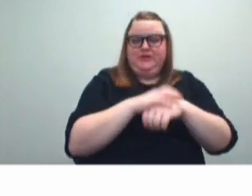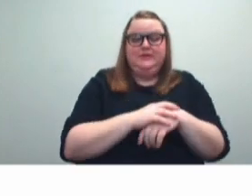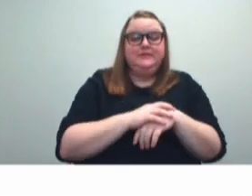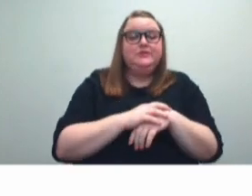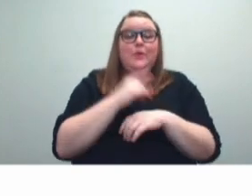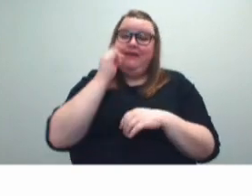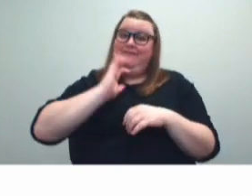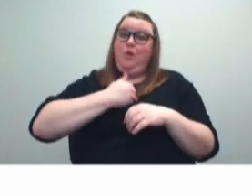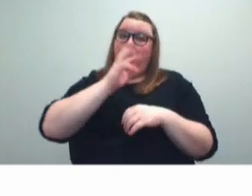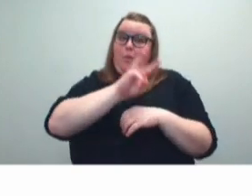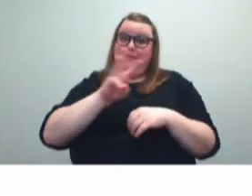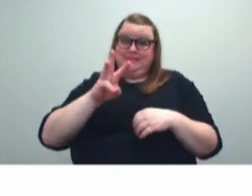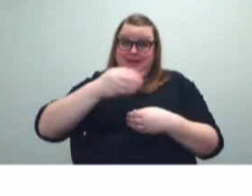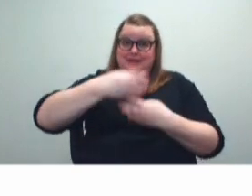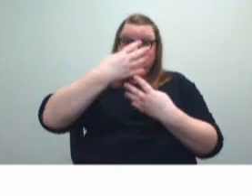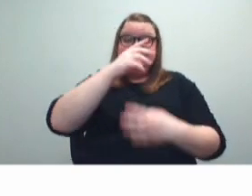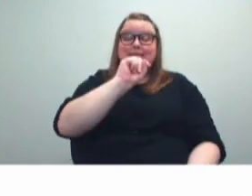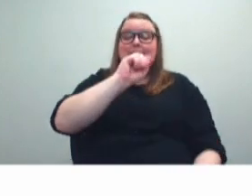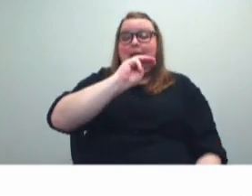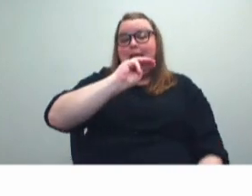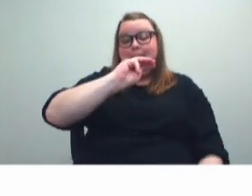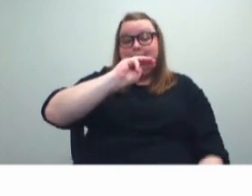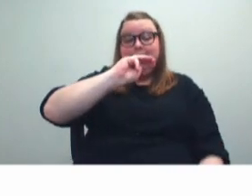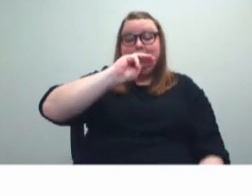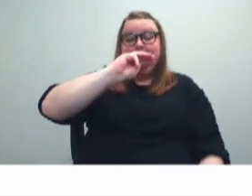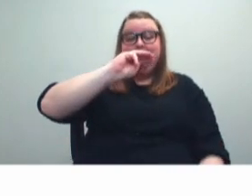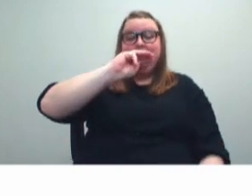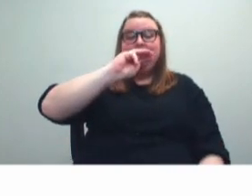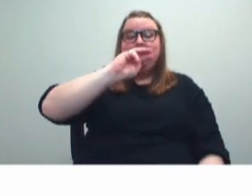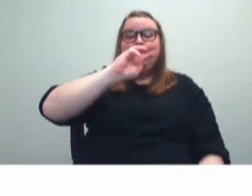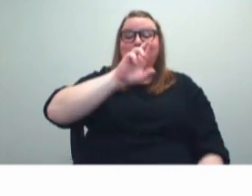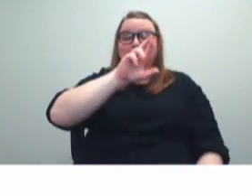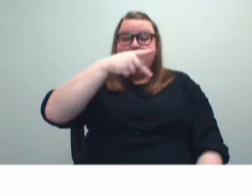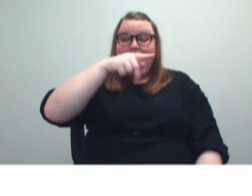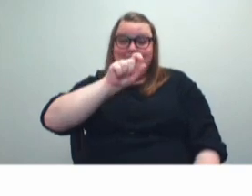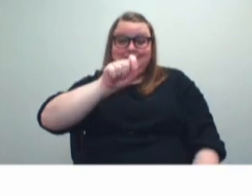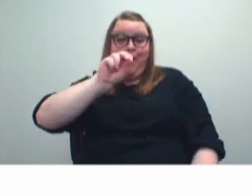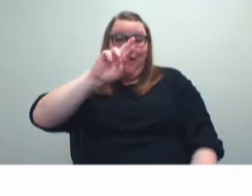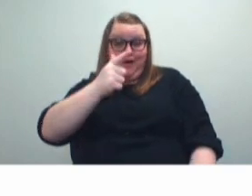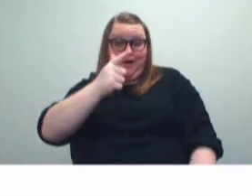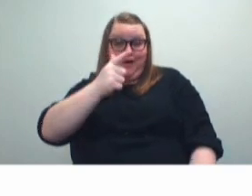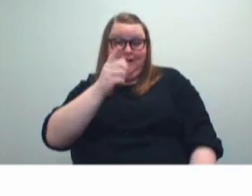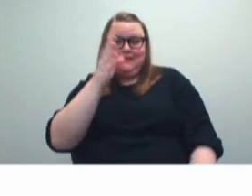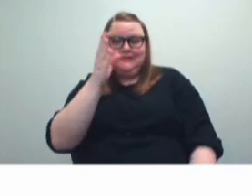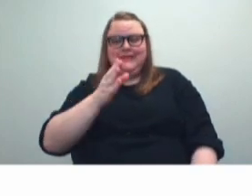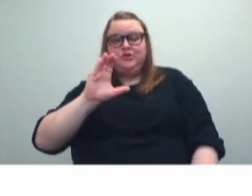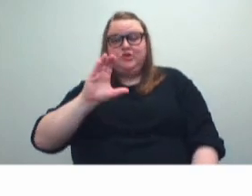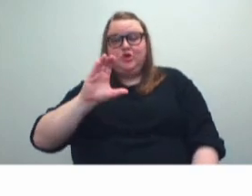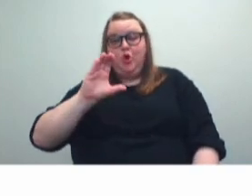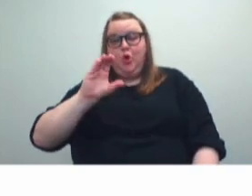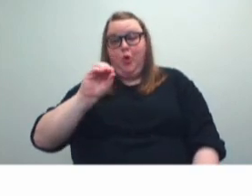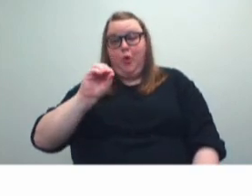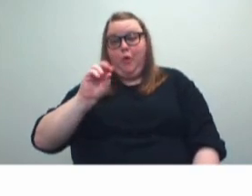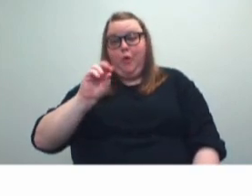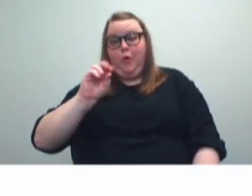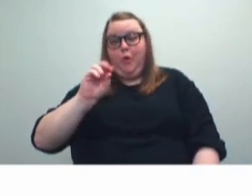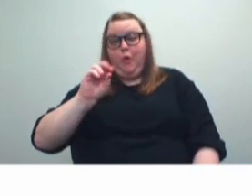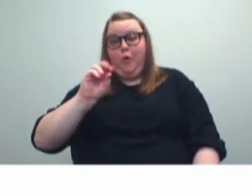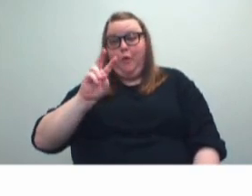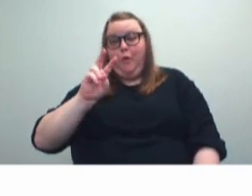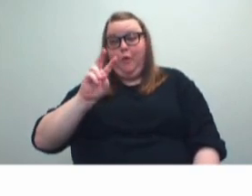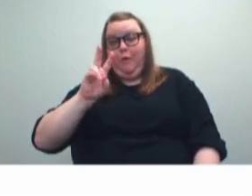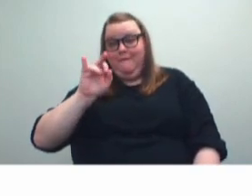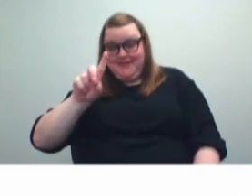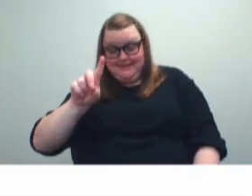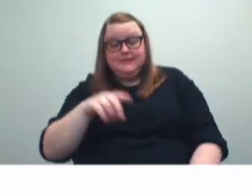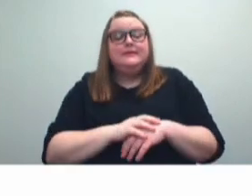tmrpa.org/COVID-WC, you'll be able to find graphs like this that we're working to have updated daily. This first one is talking about the risk assessment data.